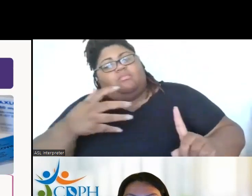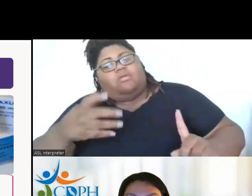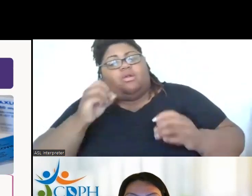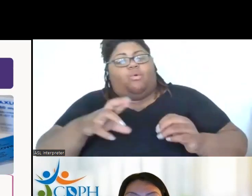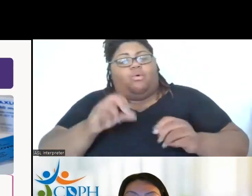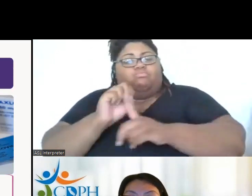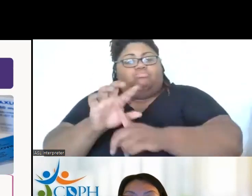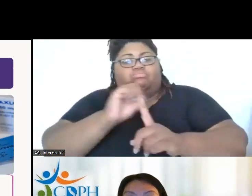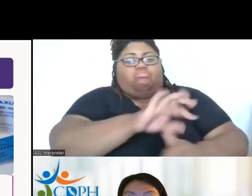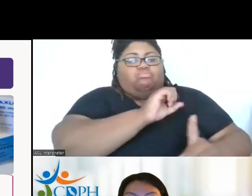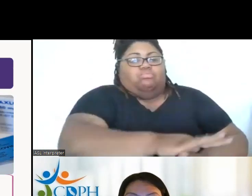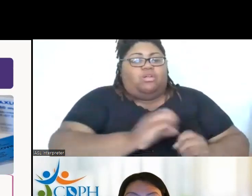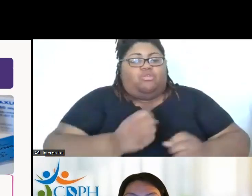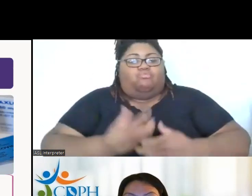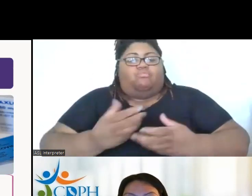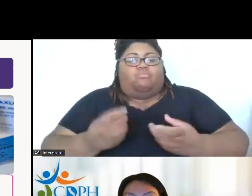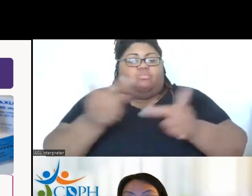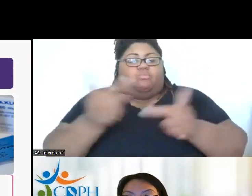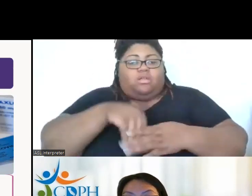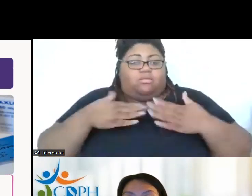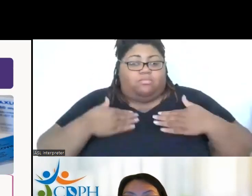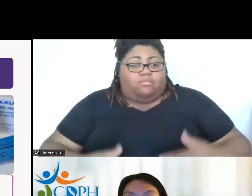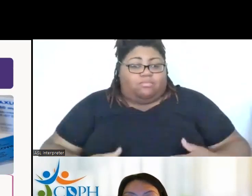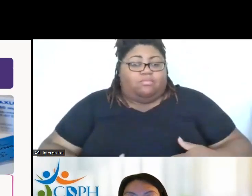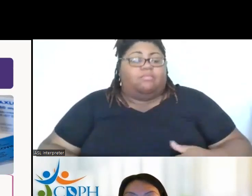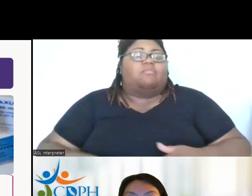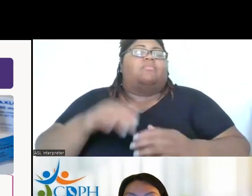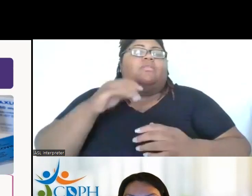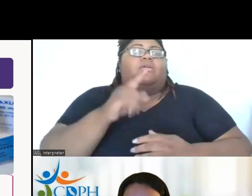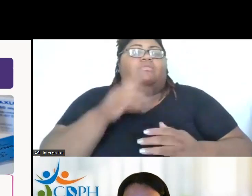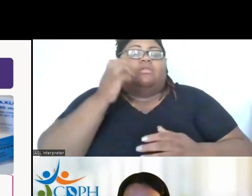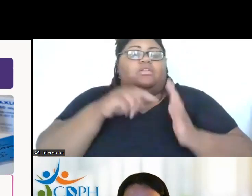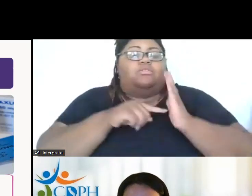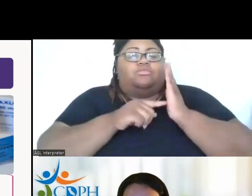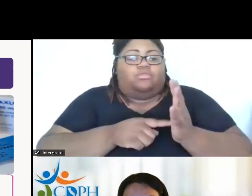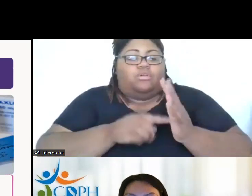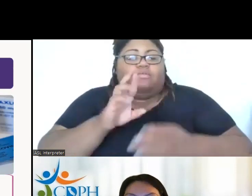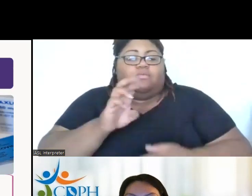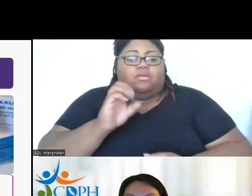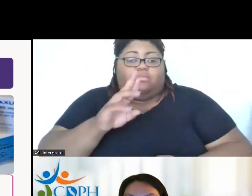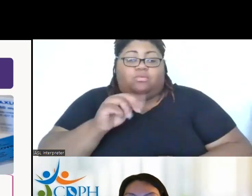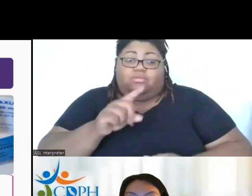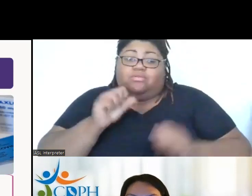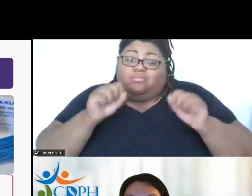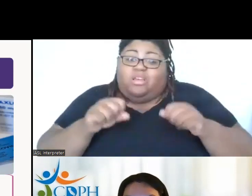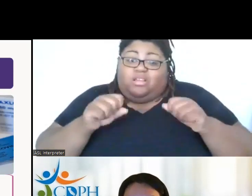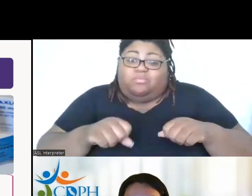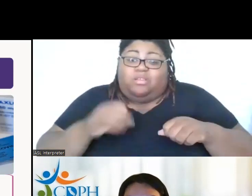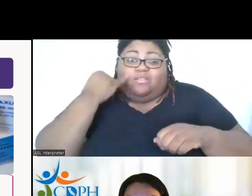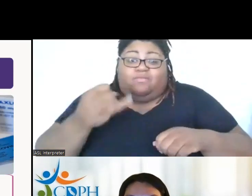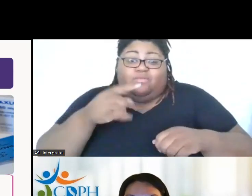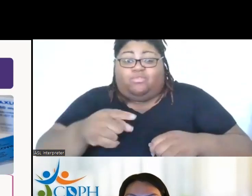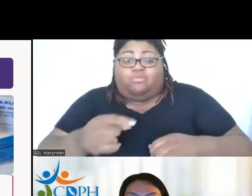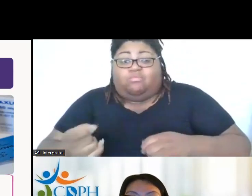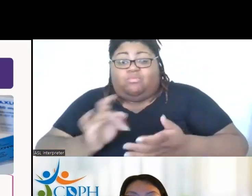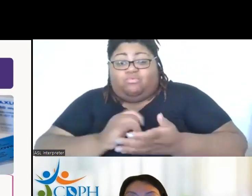take Paxlovid, but it's worth noting that rebound actually happens even if you don't take COVID treatment. That's actually part of what happens with this